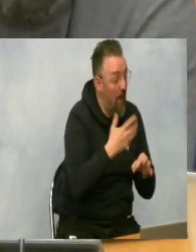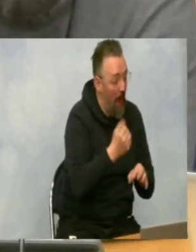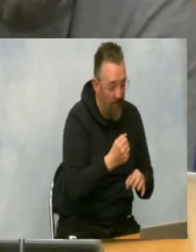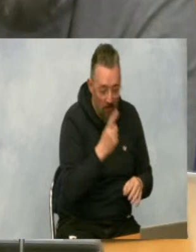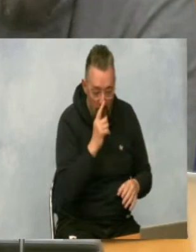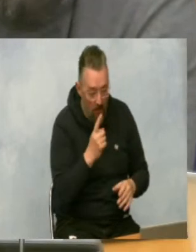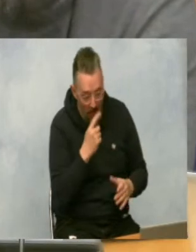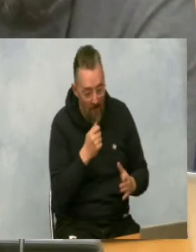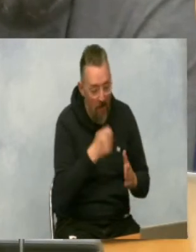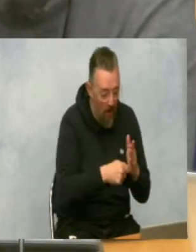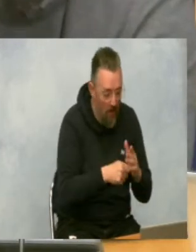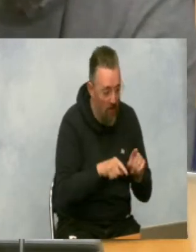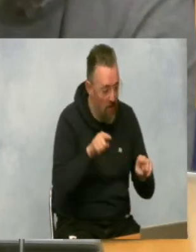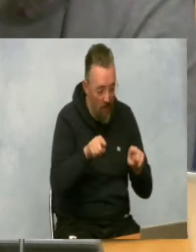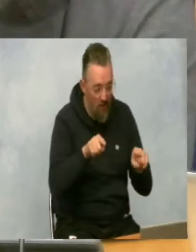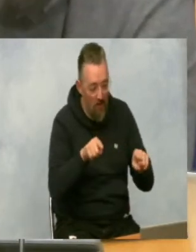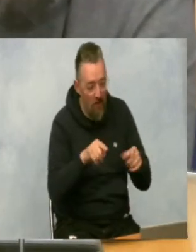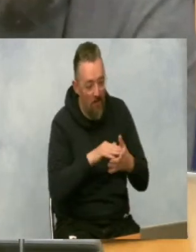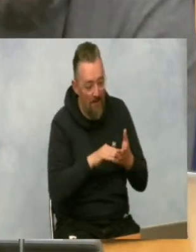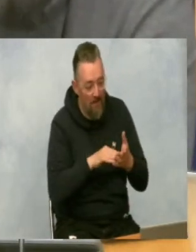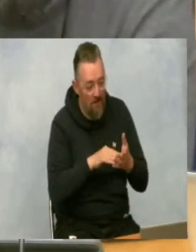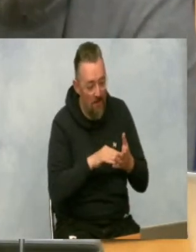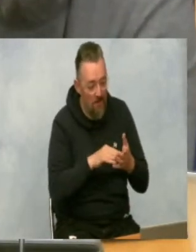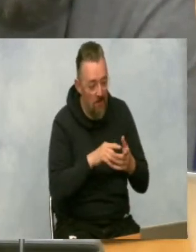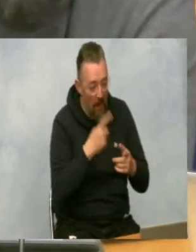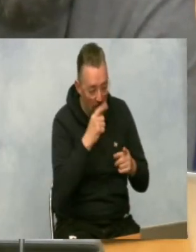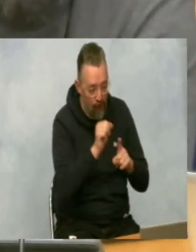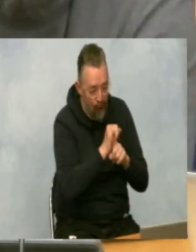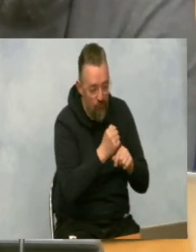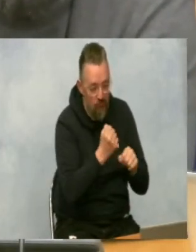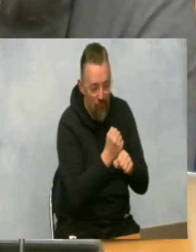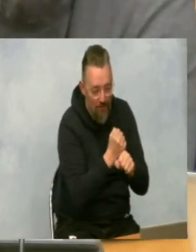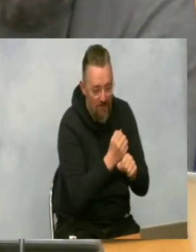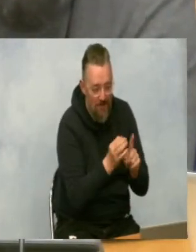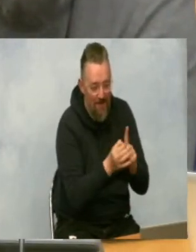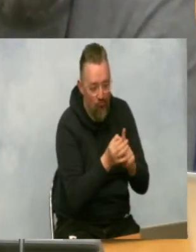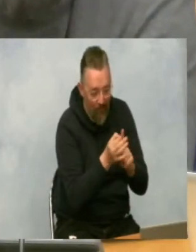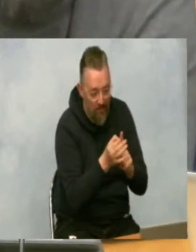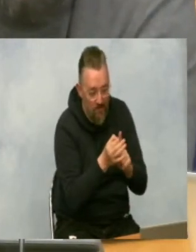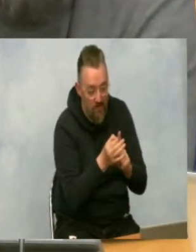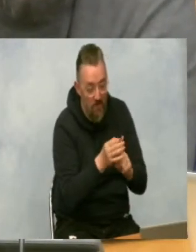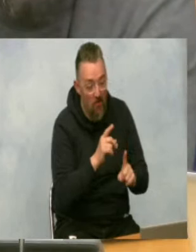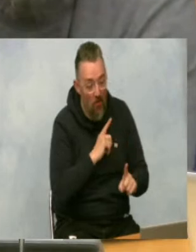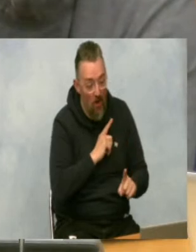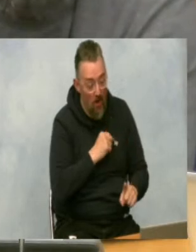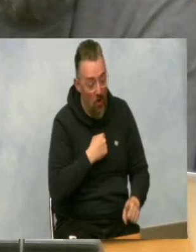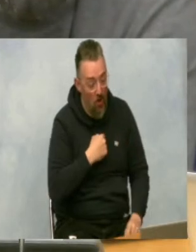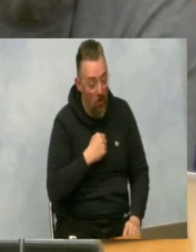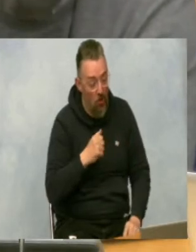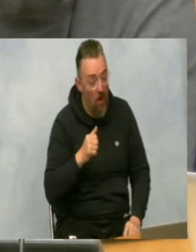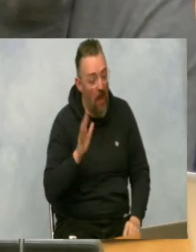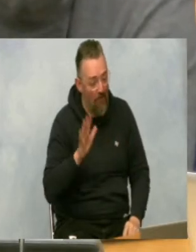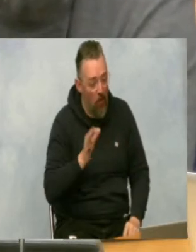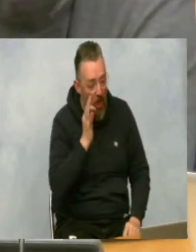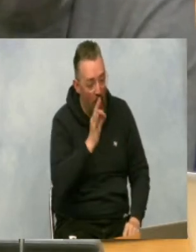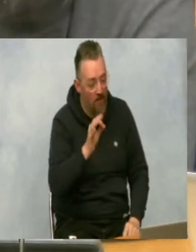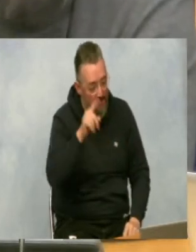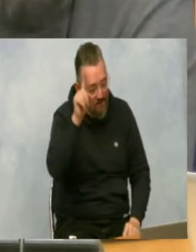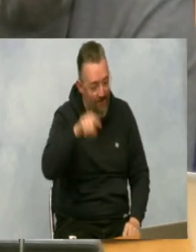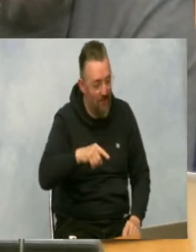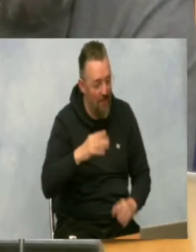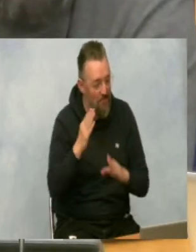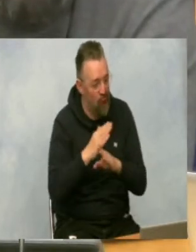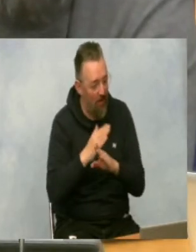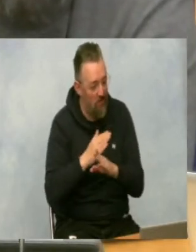situations allows the council to make improvements or make repairs that we otherwise would require to get the permission of kind of